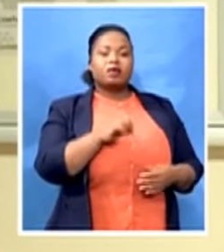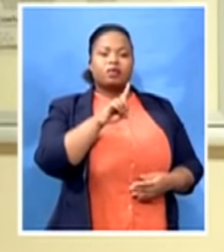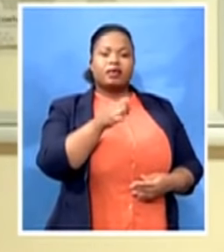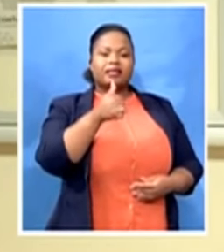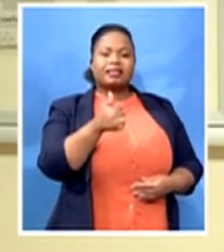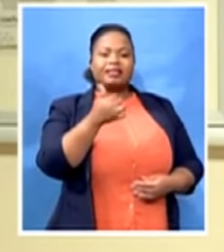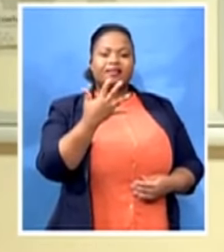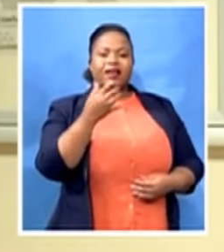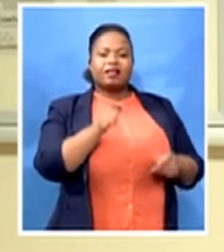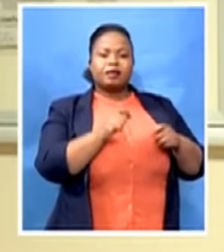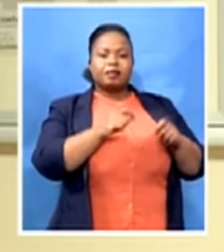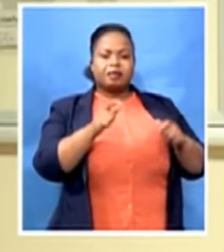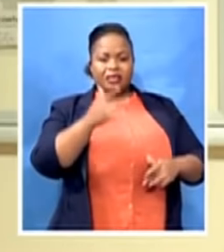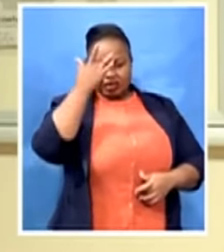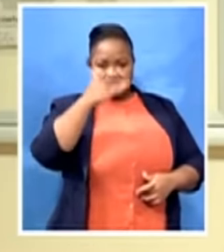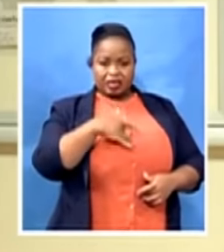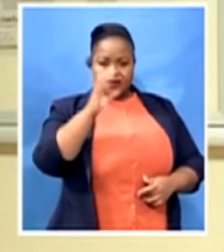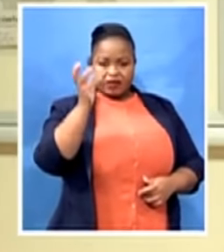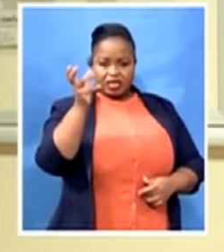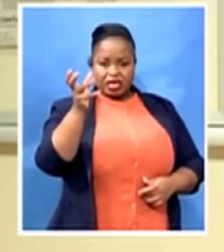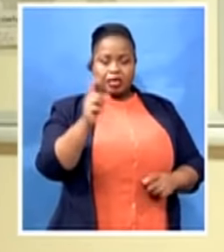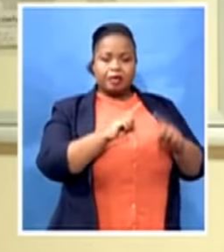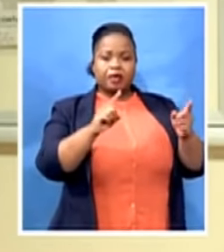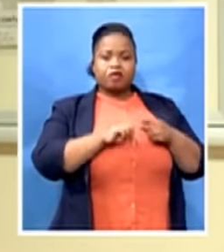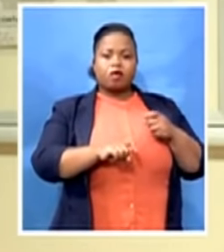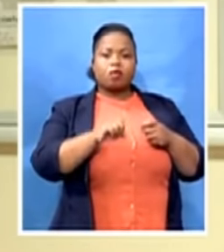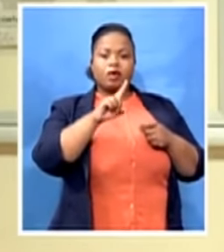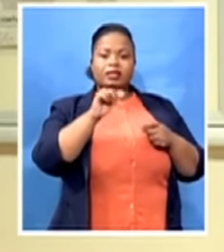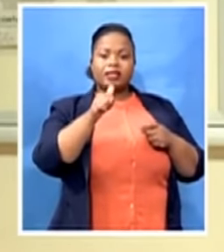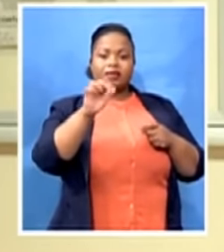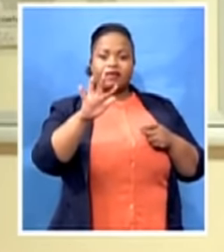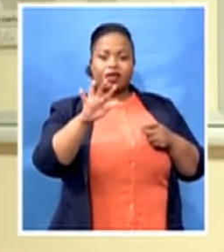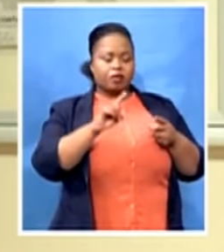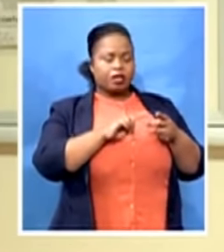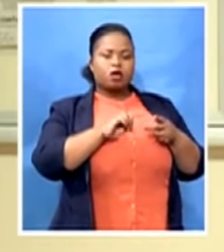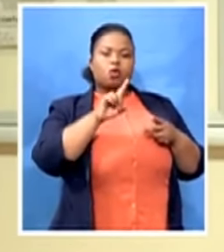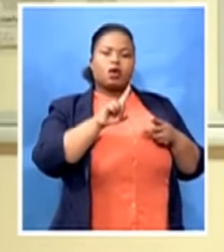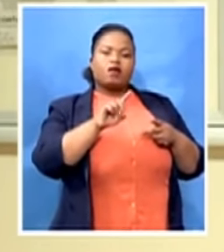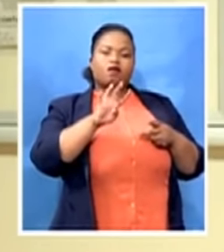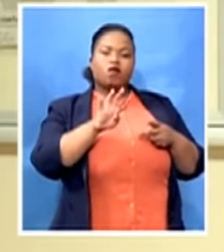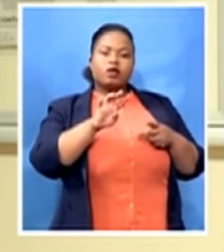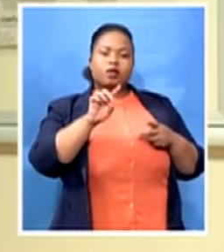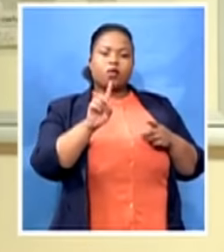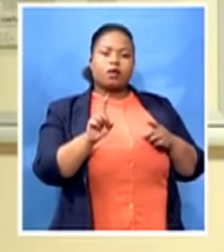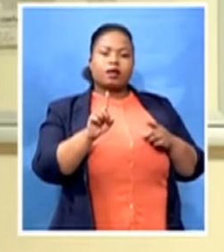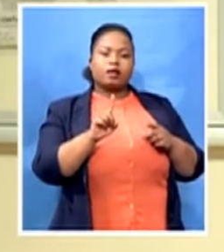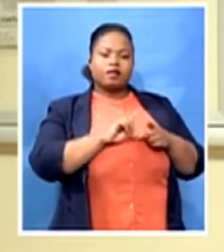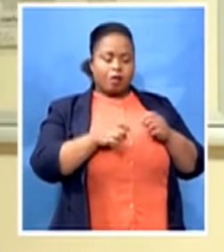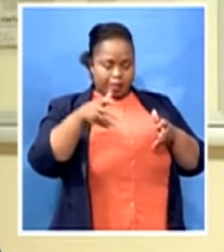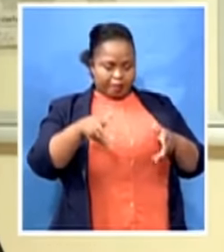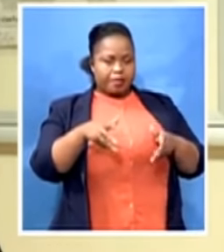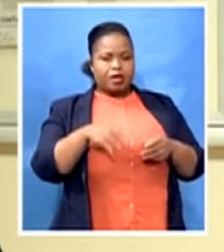of 165, 141 cases are from Bloemfontein. So it shows you that